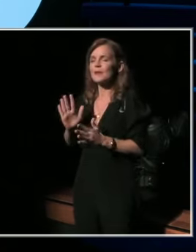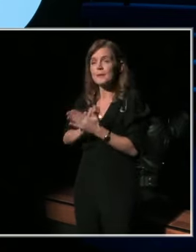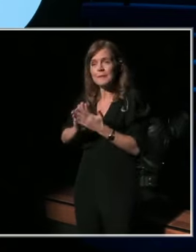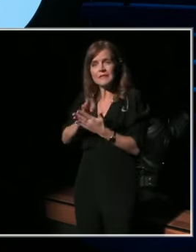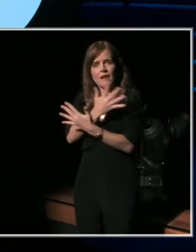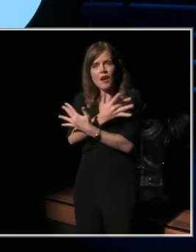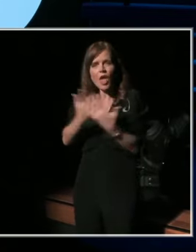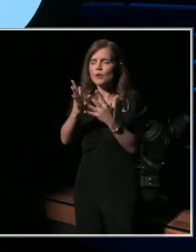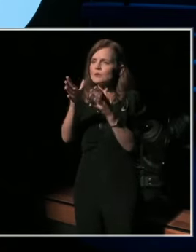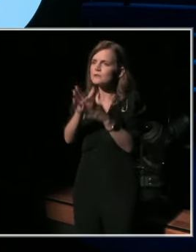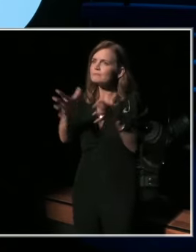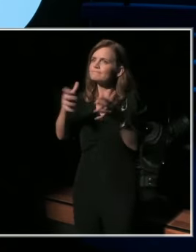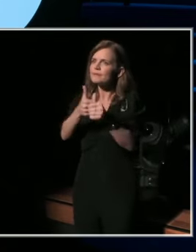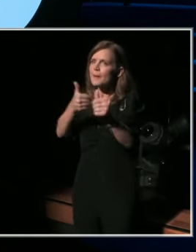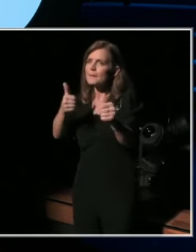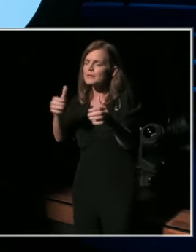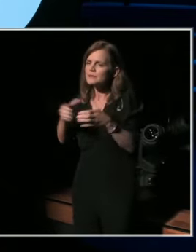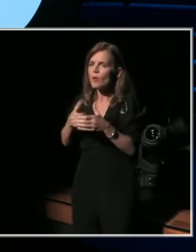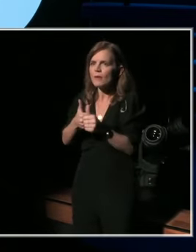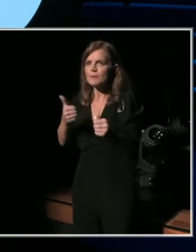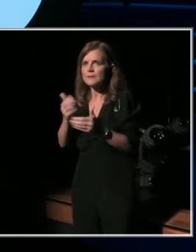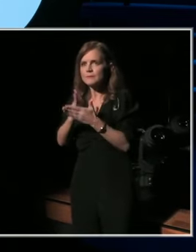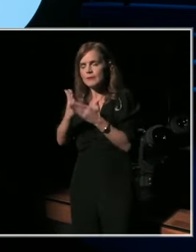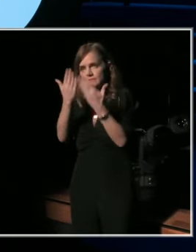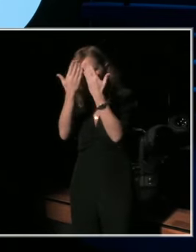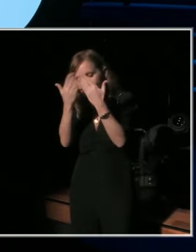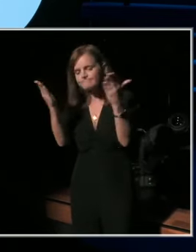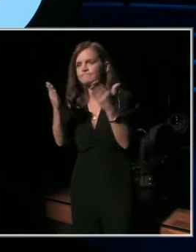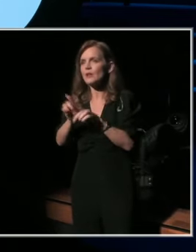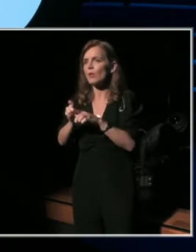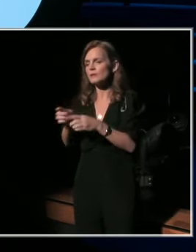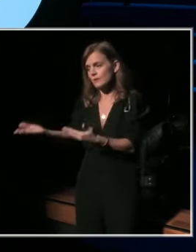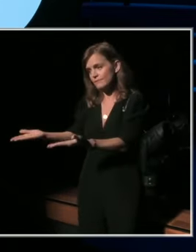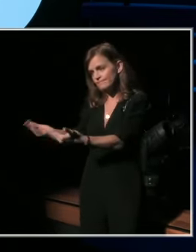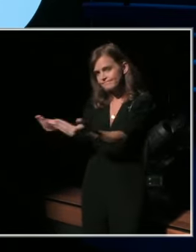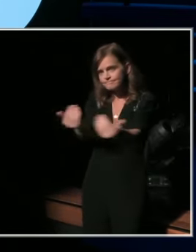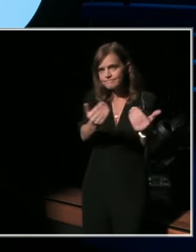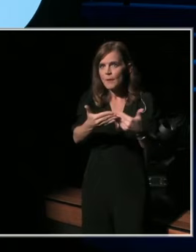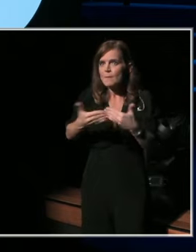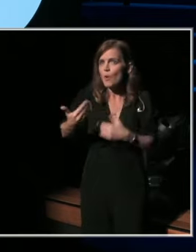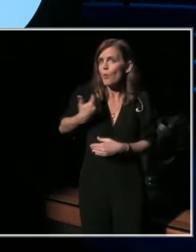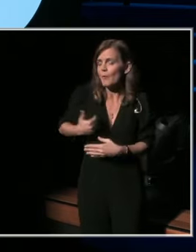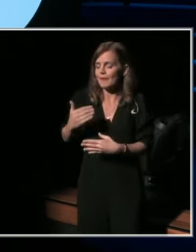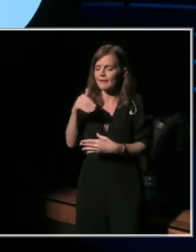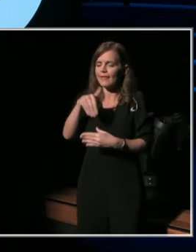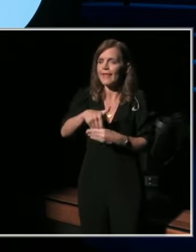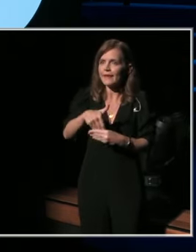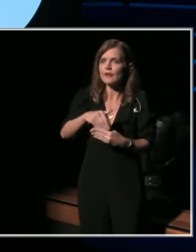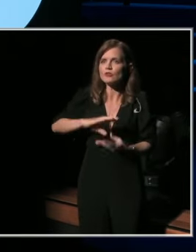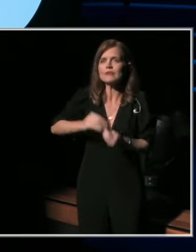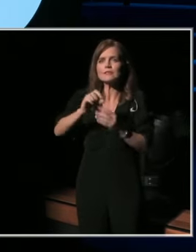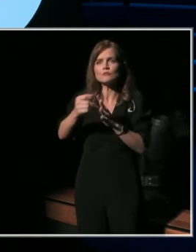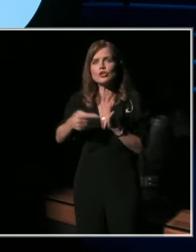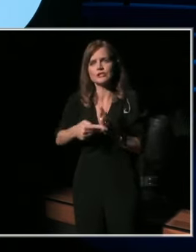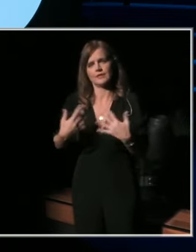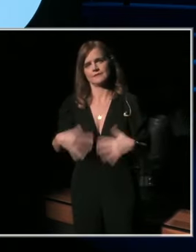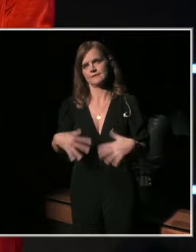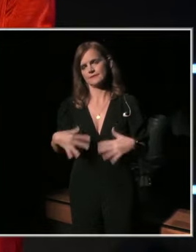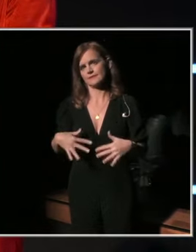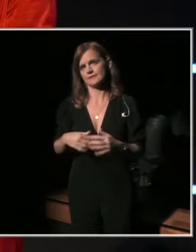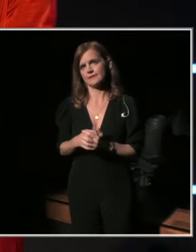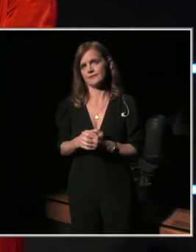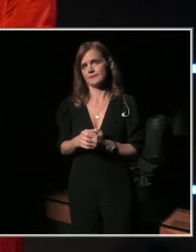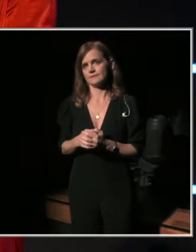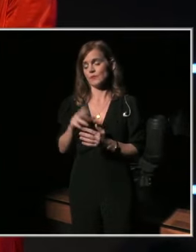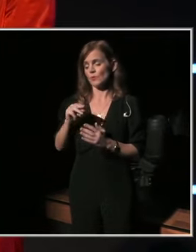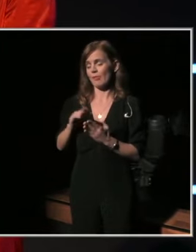entities, large and small, to open their minds and doors to more women being engaged on creative projects as directors. In